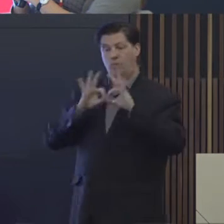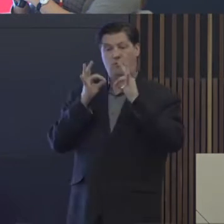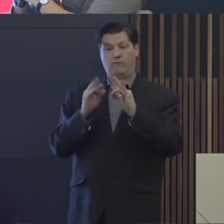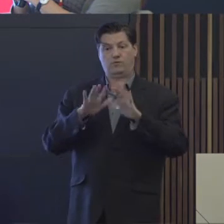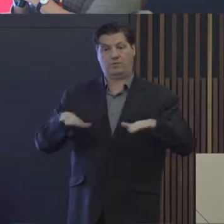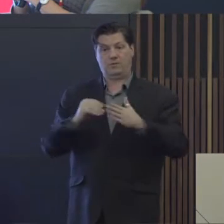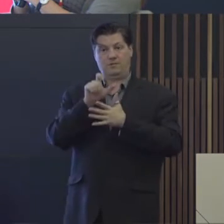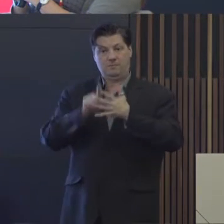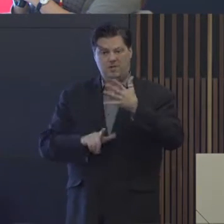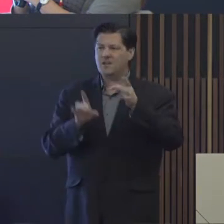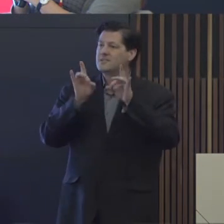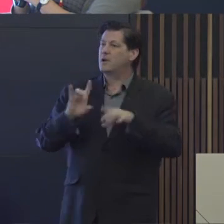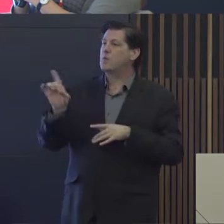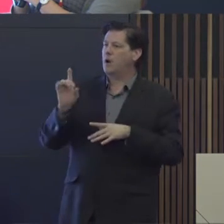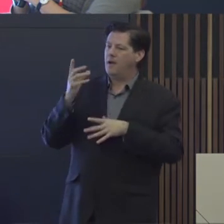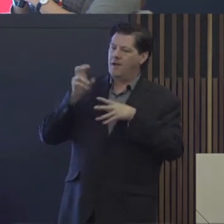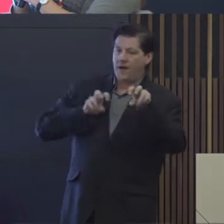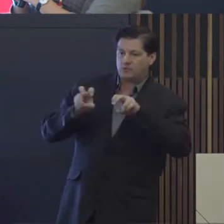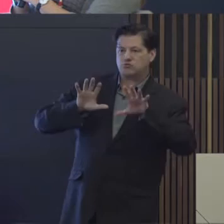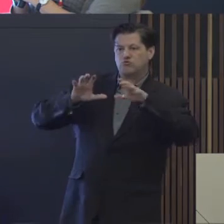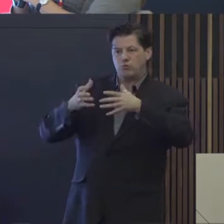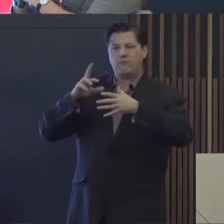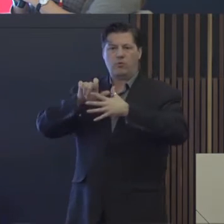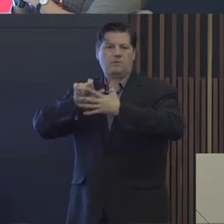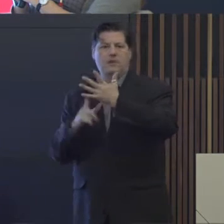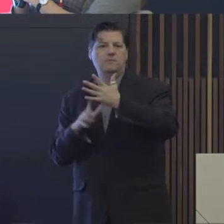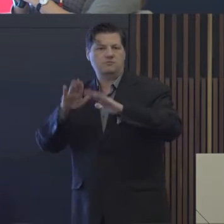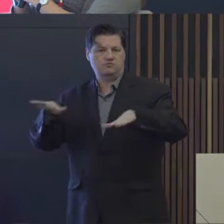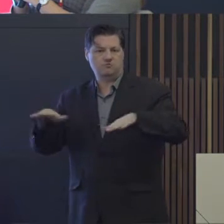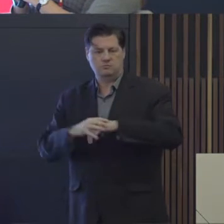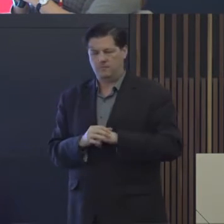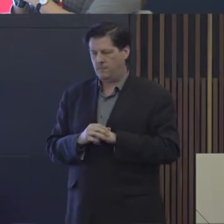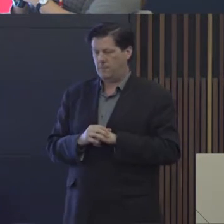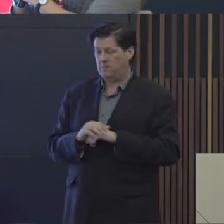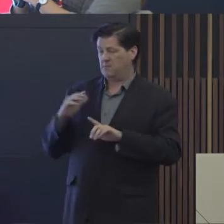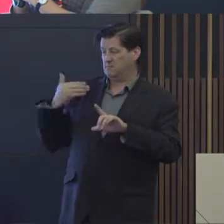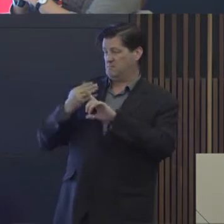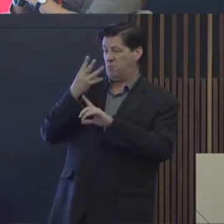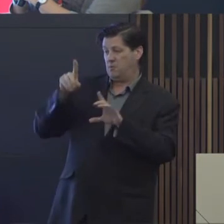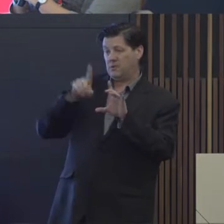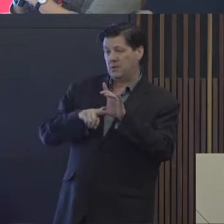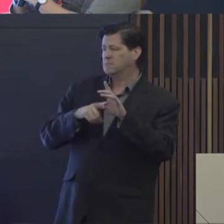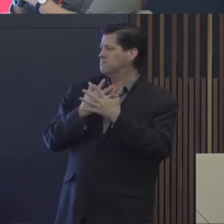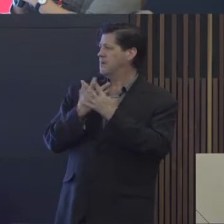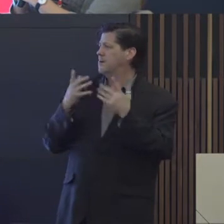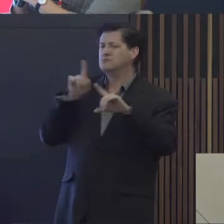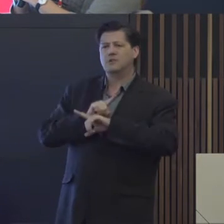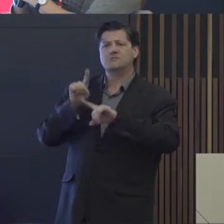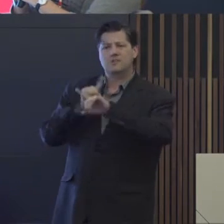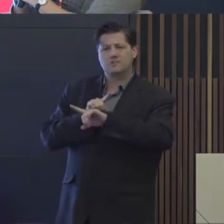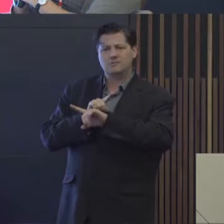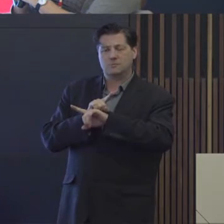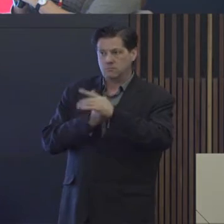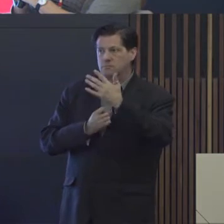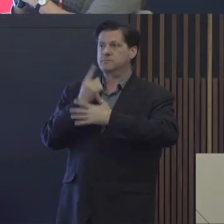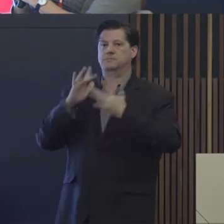Disability started as Action Group for Disabled Children. A lot has changed in 30 years, including the World Wide Web